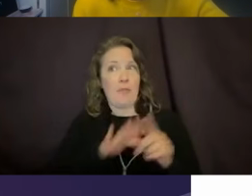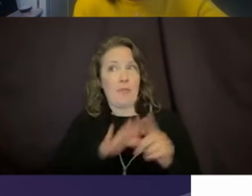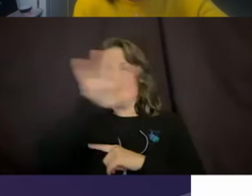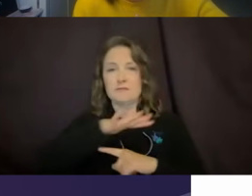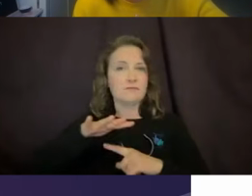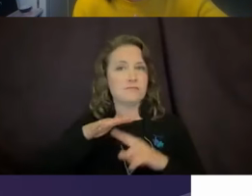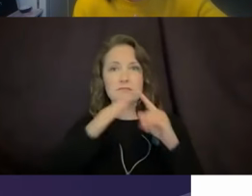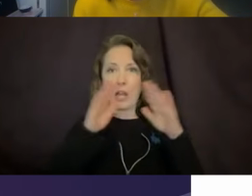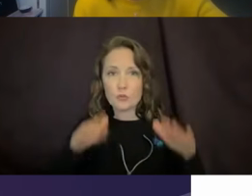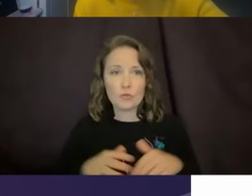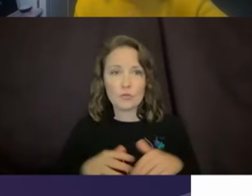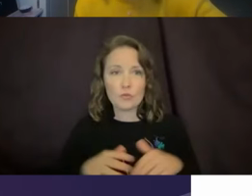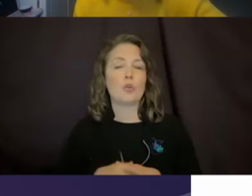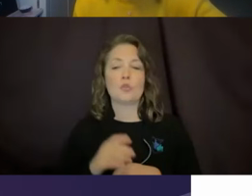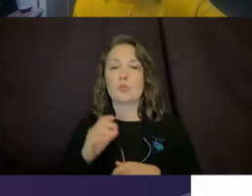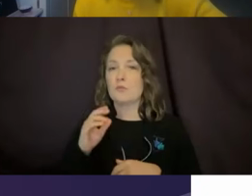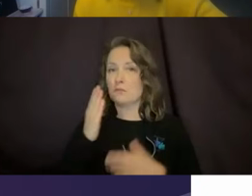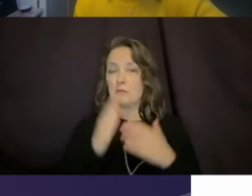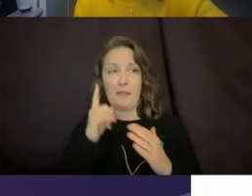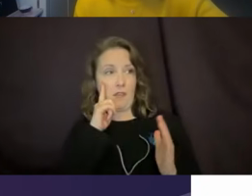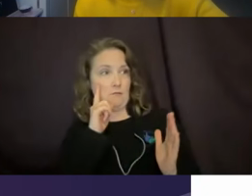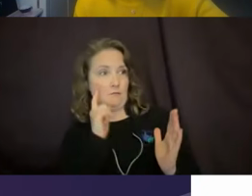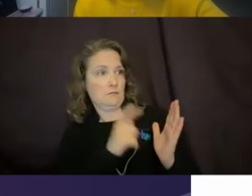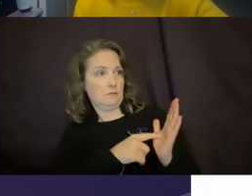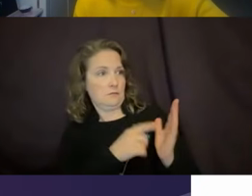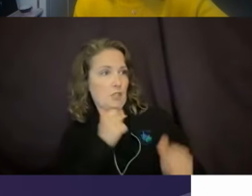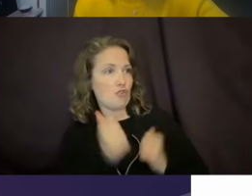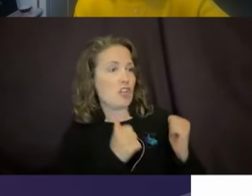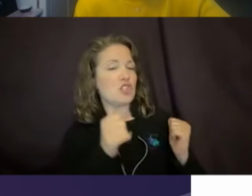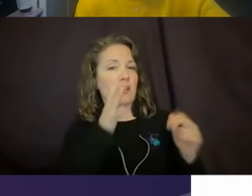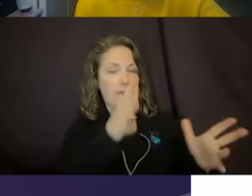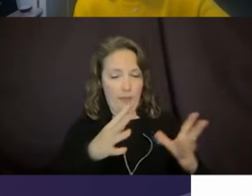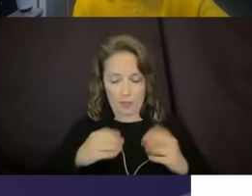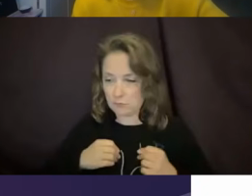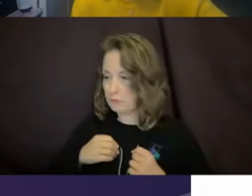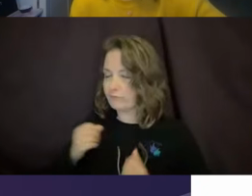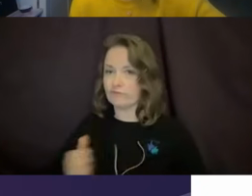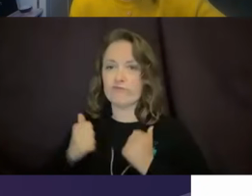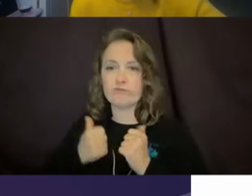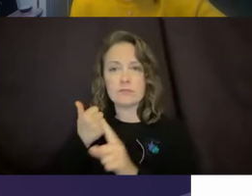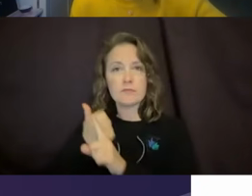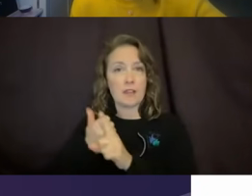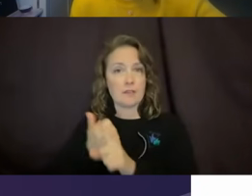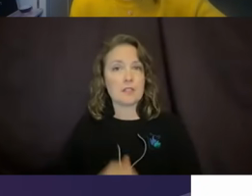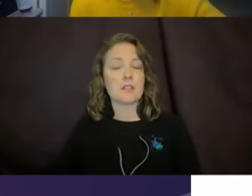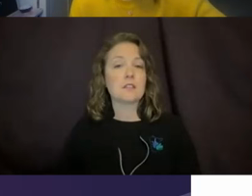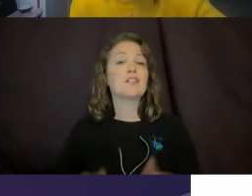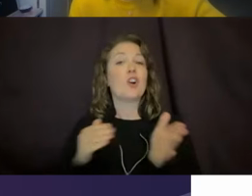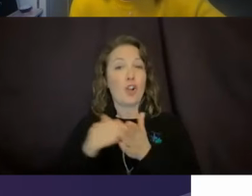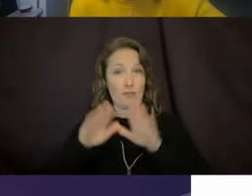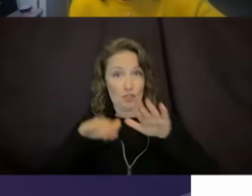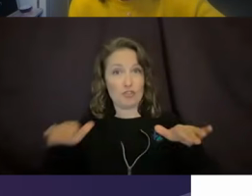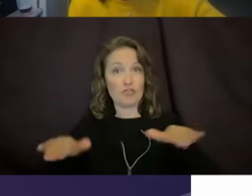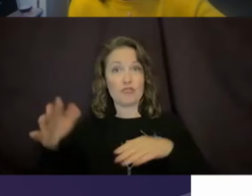maybe reenacting certain aggression that they've seen. It's not uncommon for, some of the children that come to our shelter with